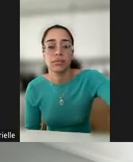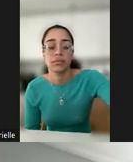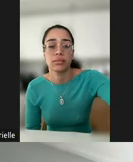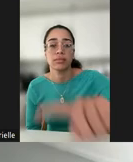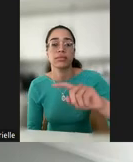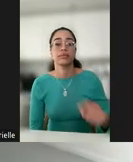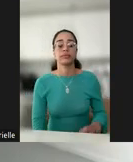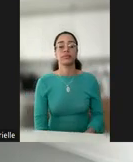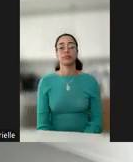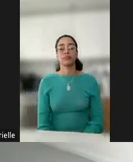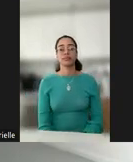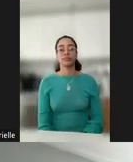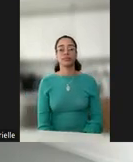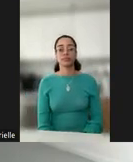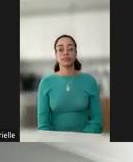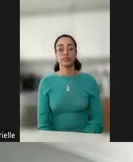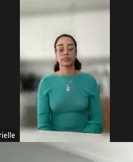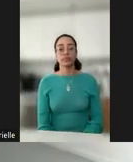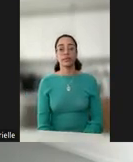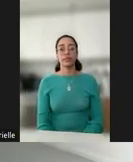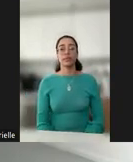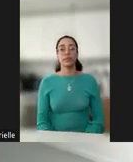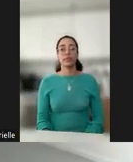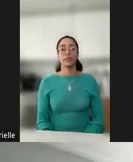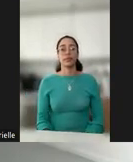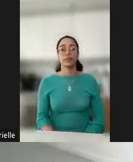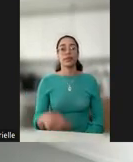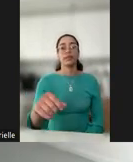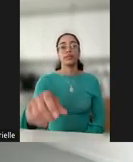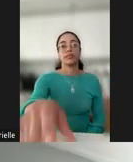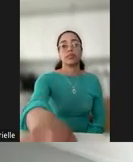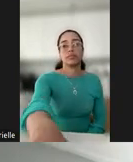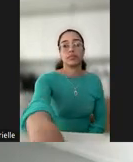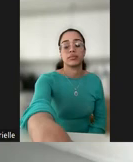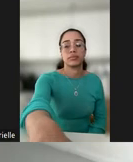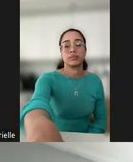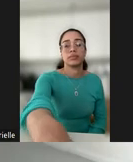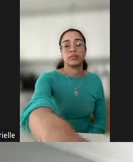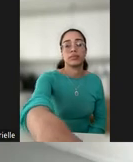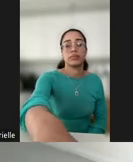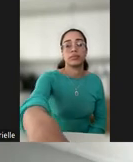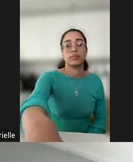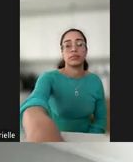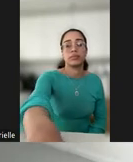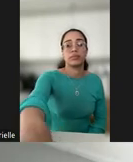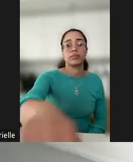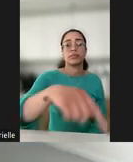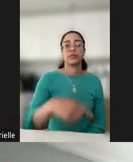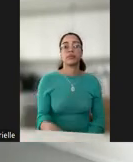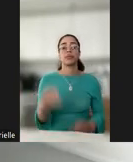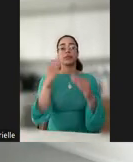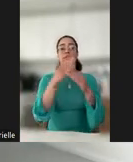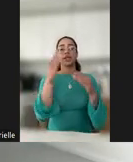the refugee camp was a fence, and everybody had to stay inside of the fence in the camps. Next slide,